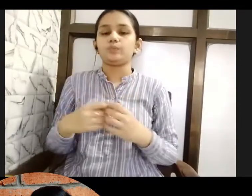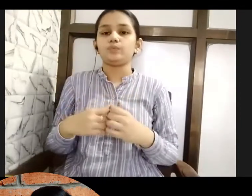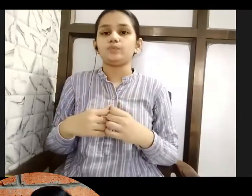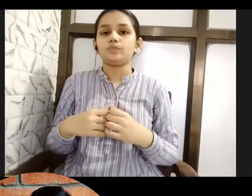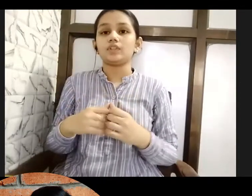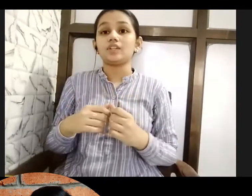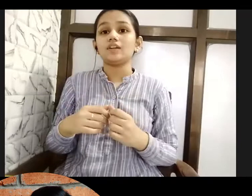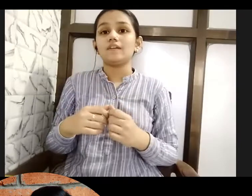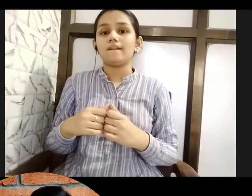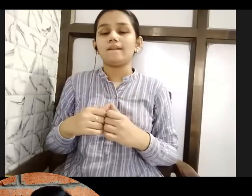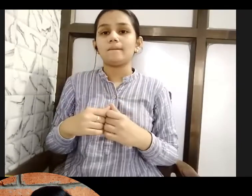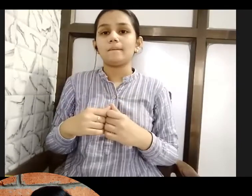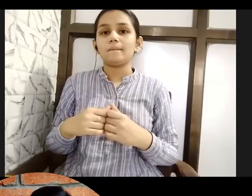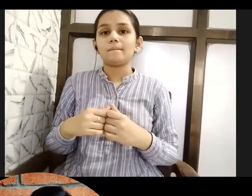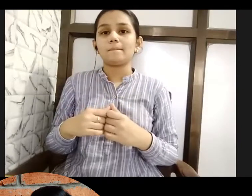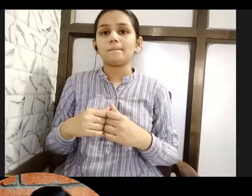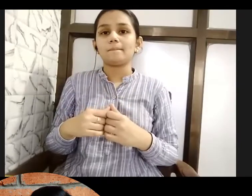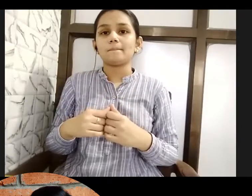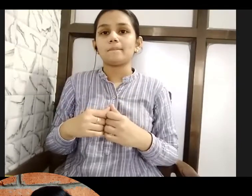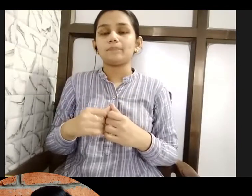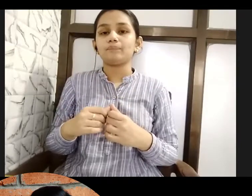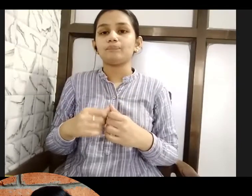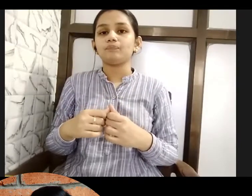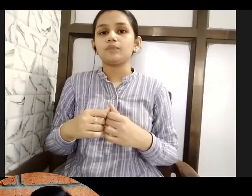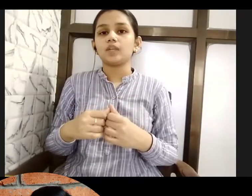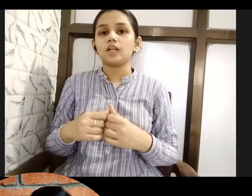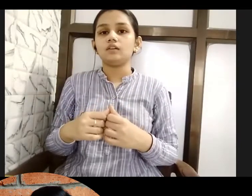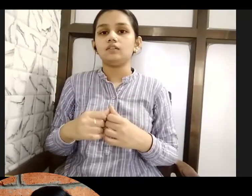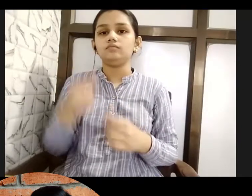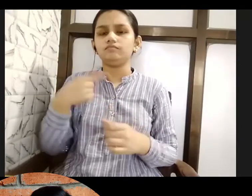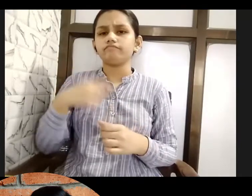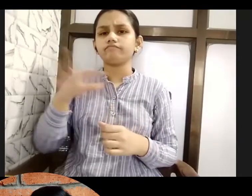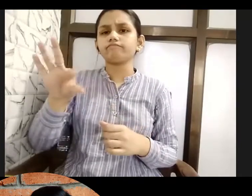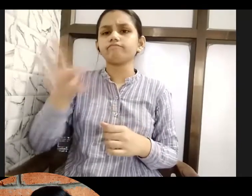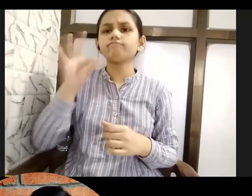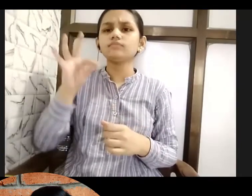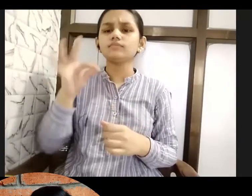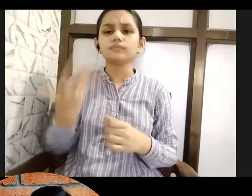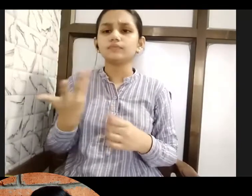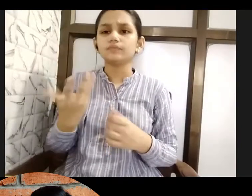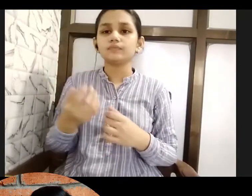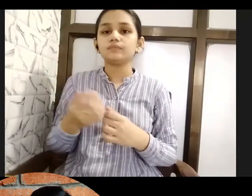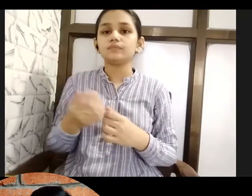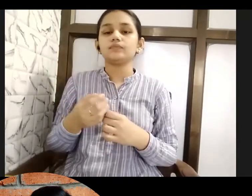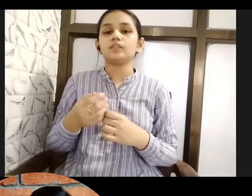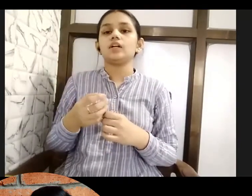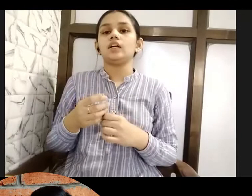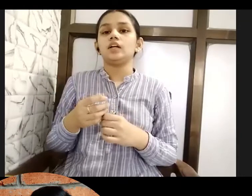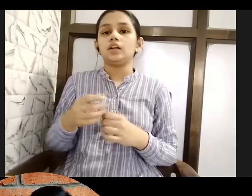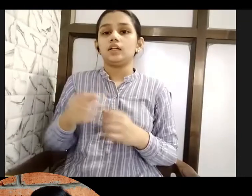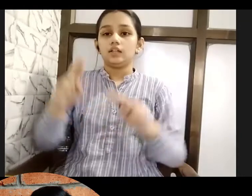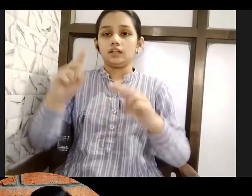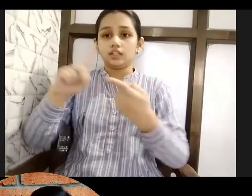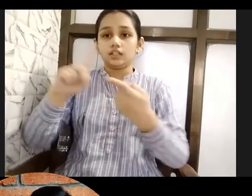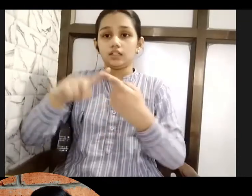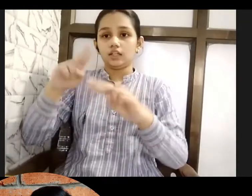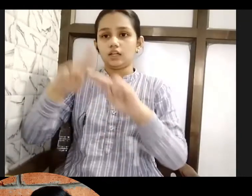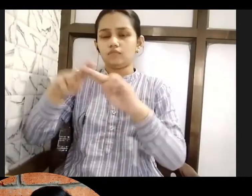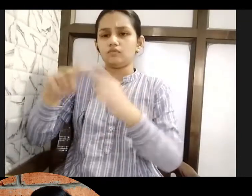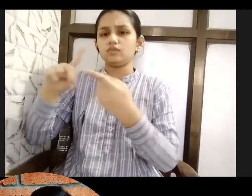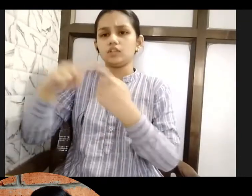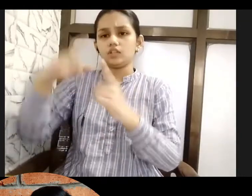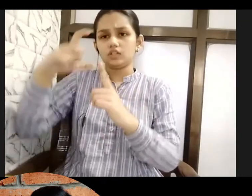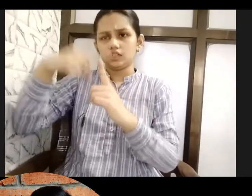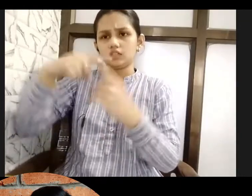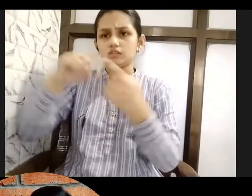Then let me select, let me select here. There's something called effects. Let me go ahead to